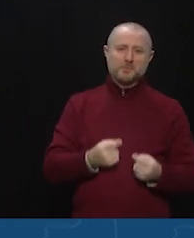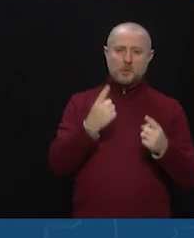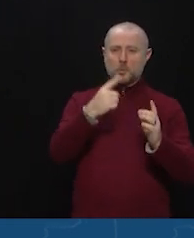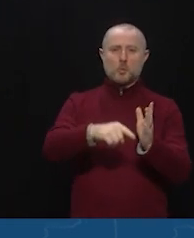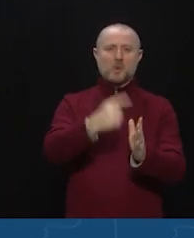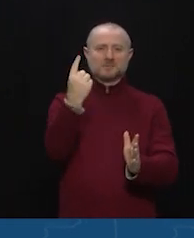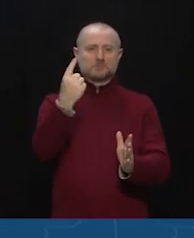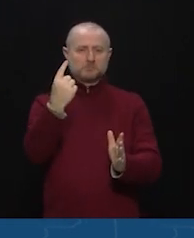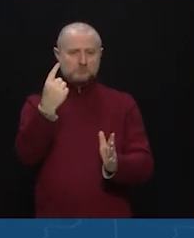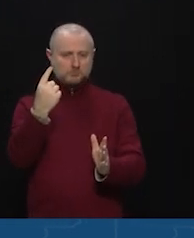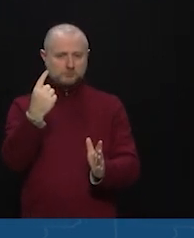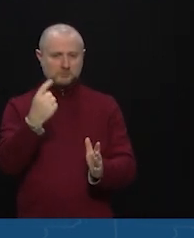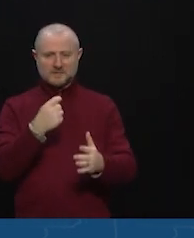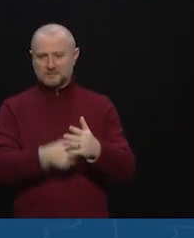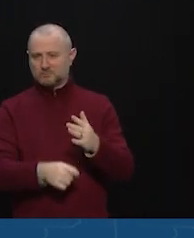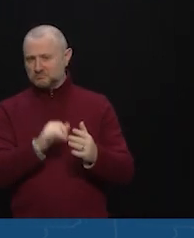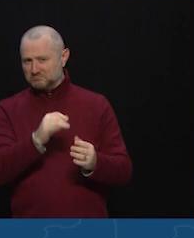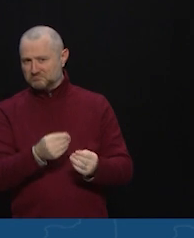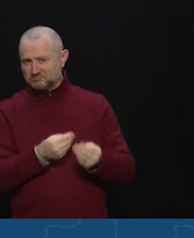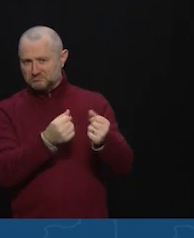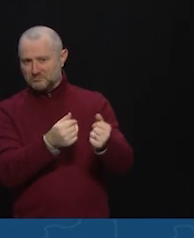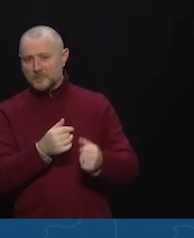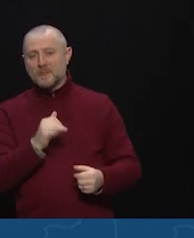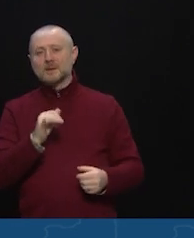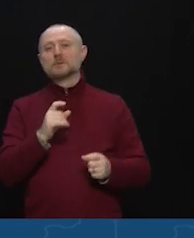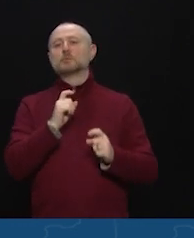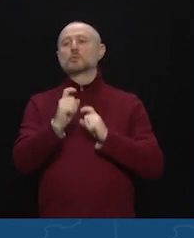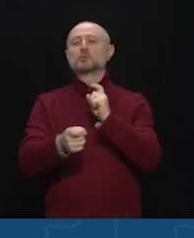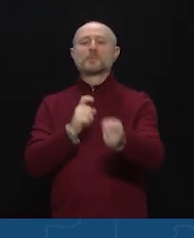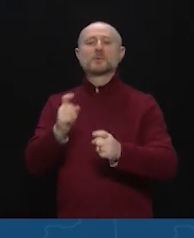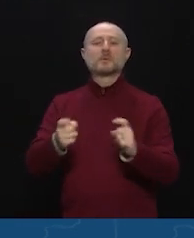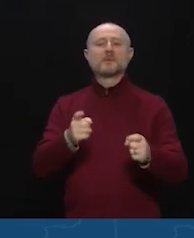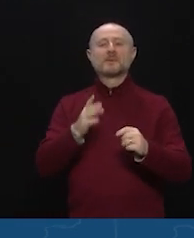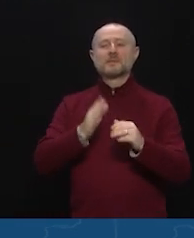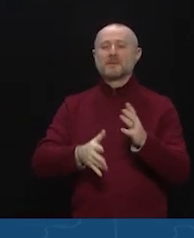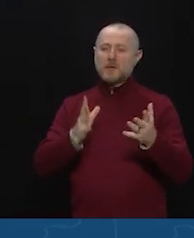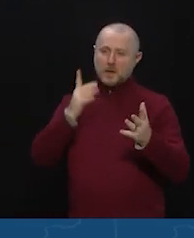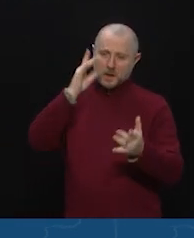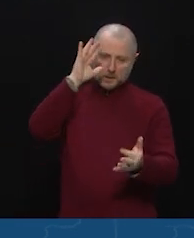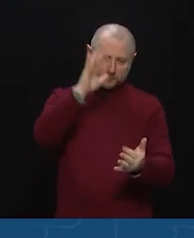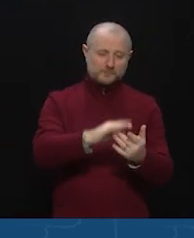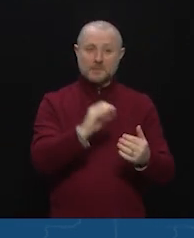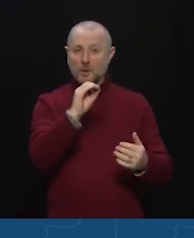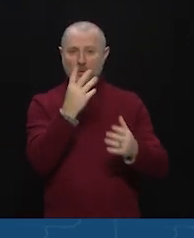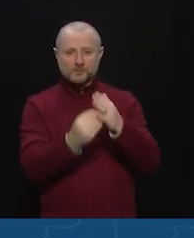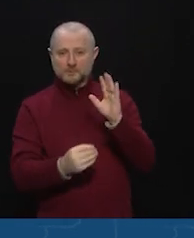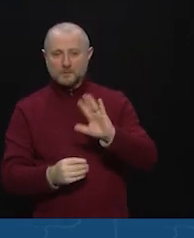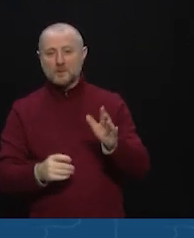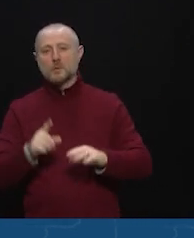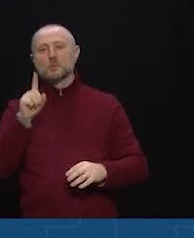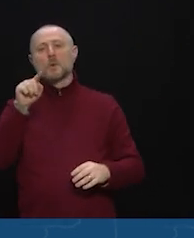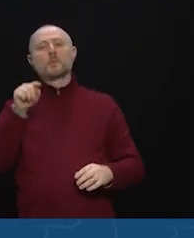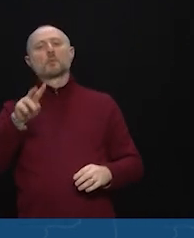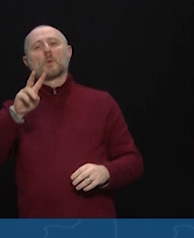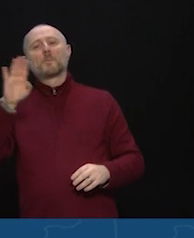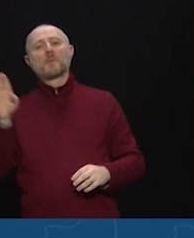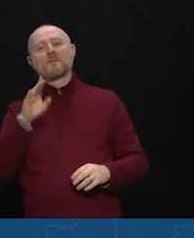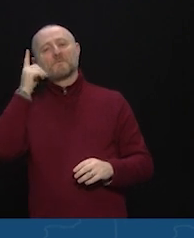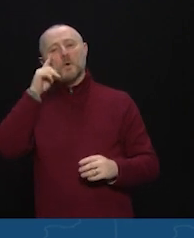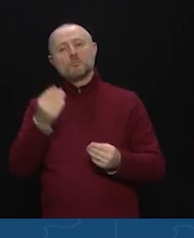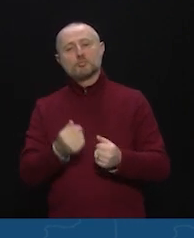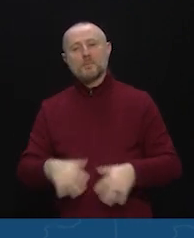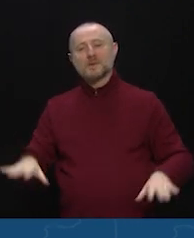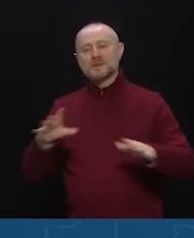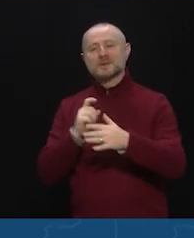to out-year gaps, but they're critically important. $2.2 billion for property tax relief. That's taking some of the